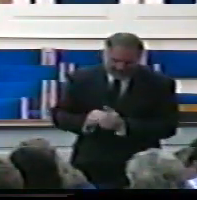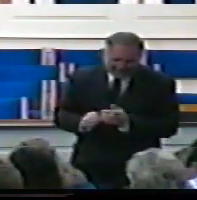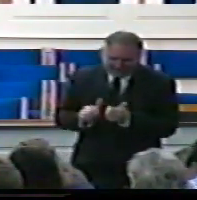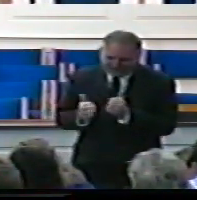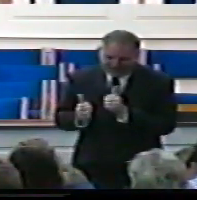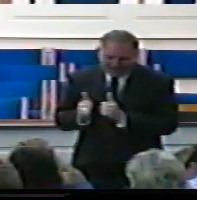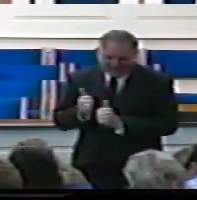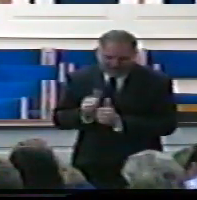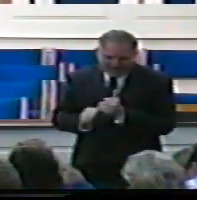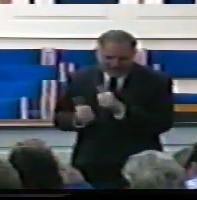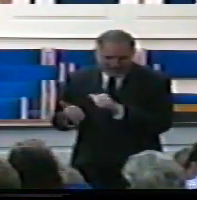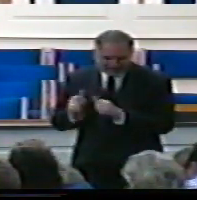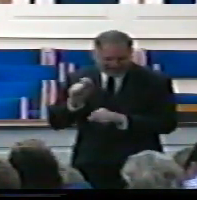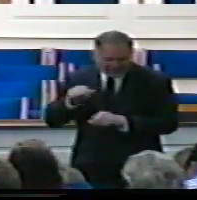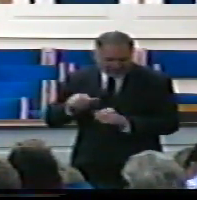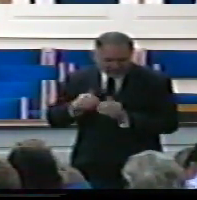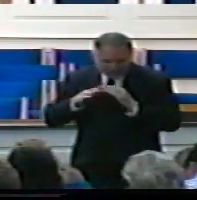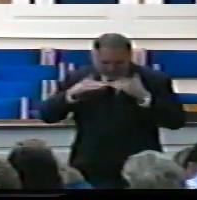1 John 2.